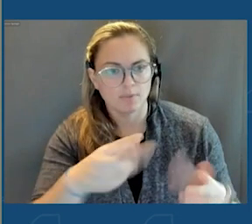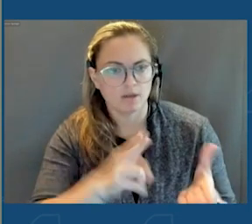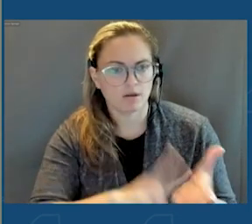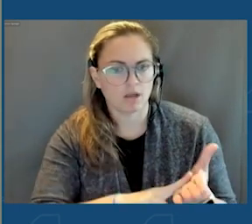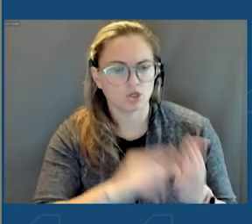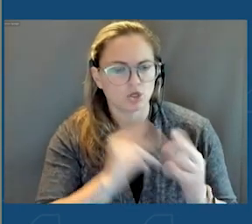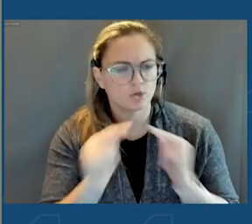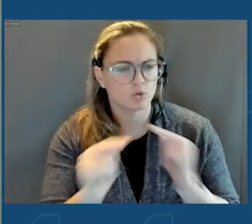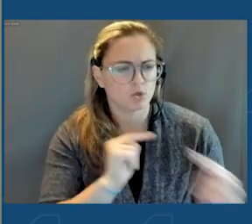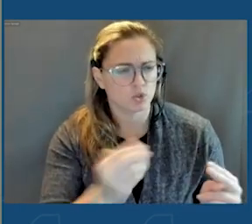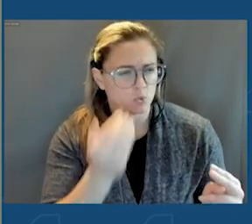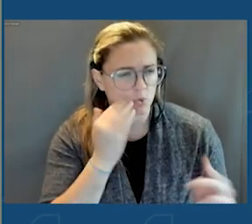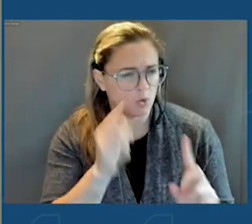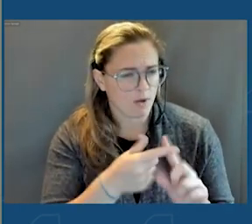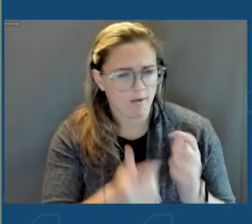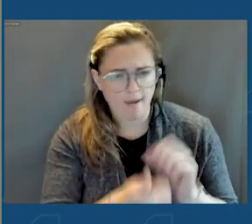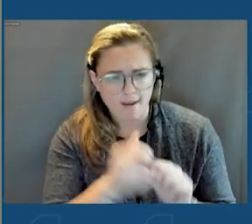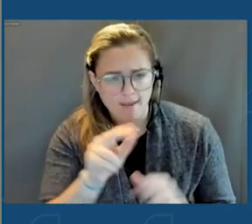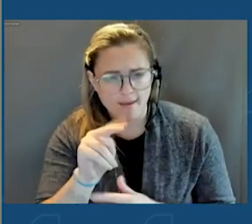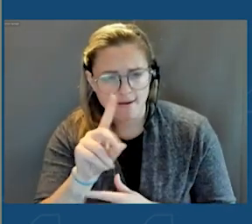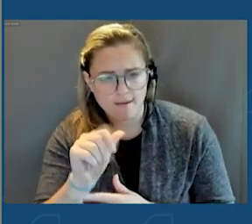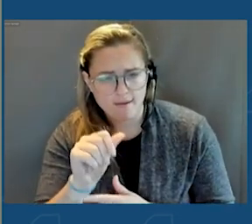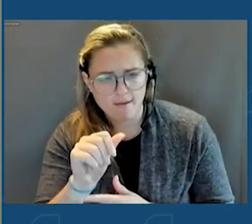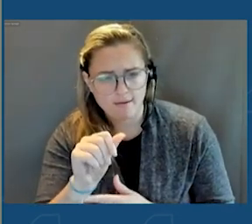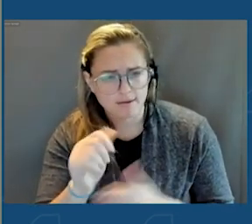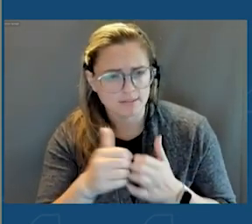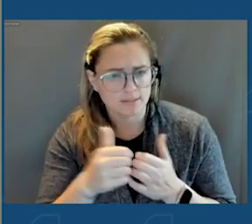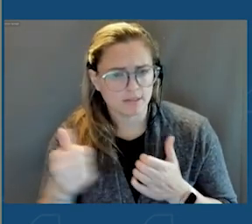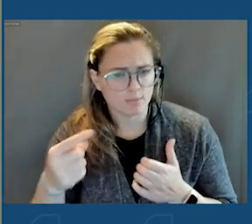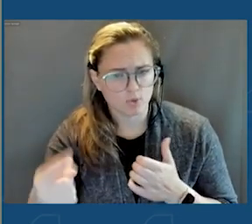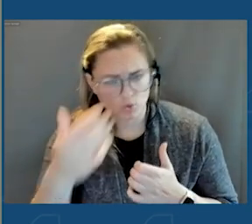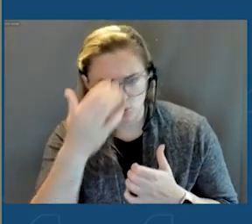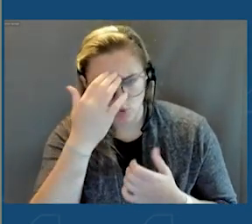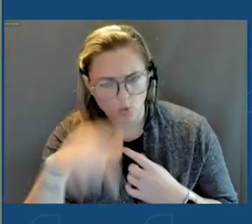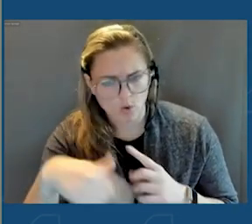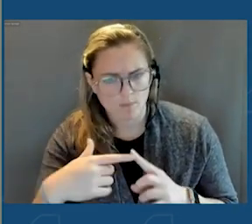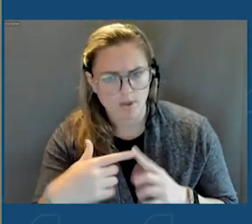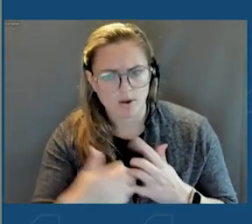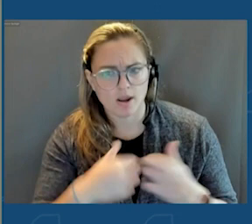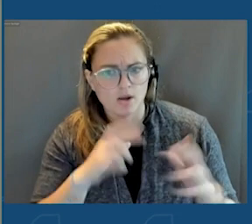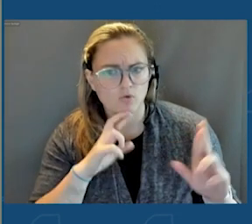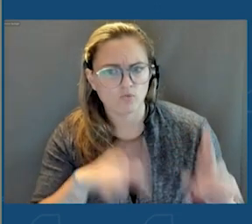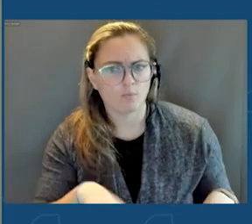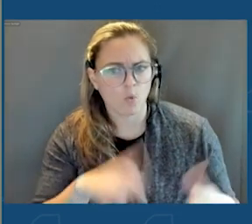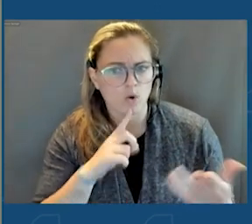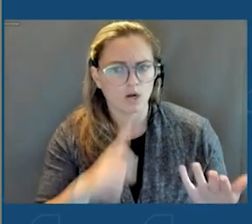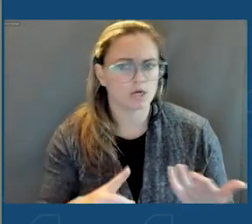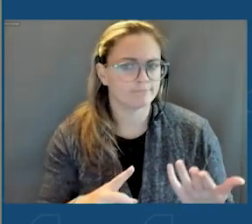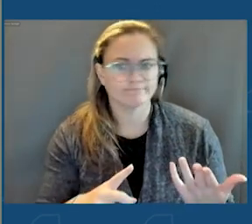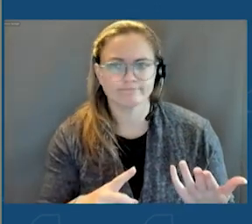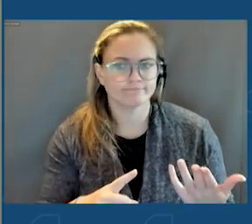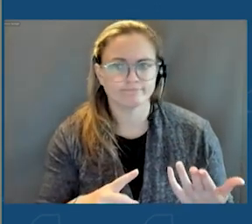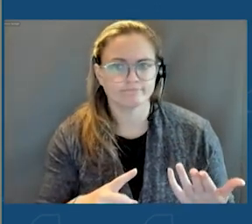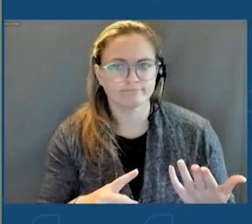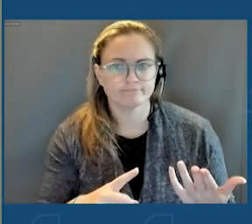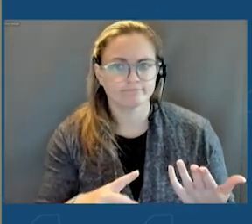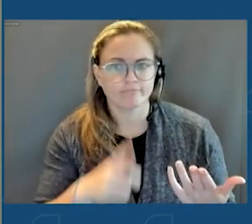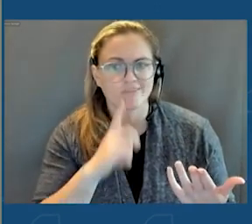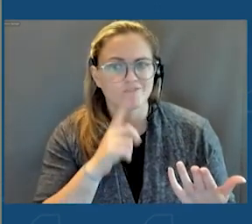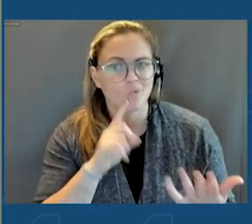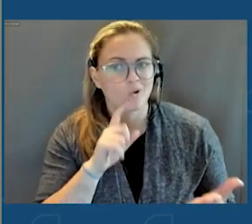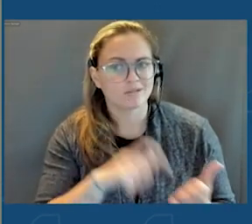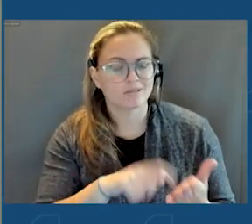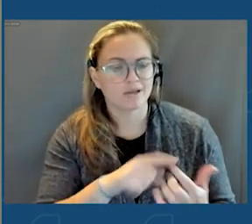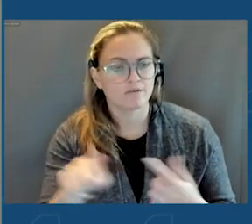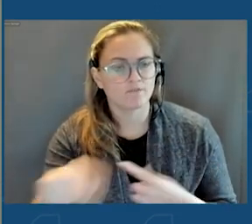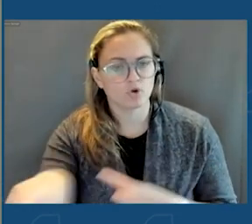you aware of any NDAs? And separately, are you aware of any report that sort of undermines the importance of the siting of the new casino in